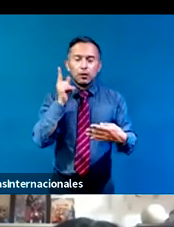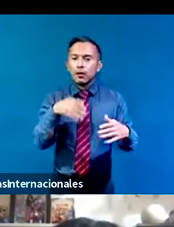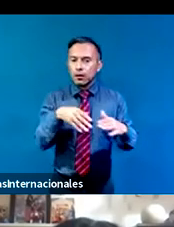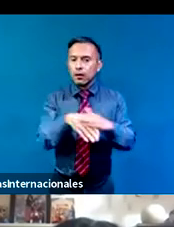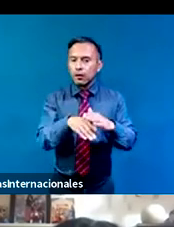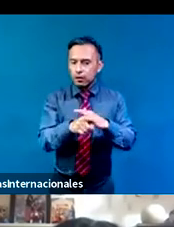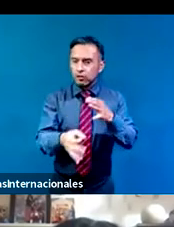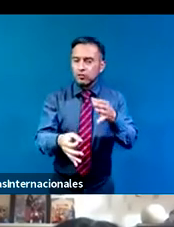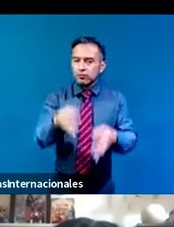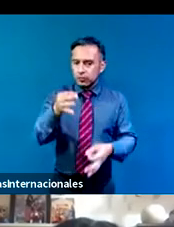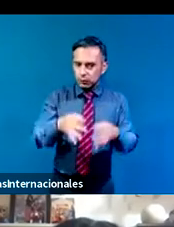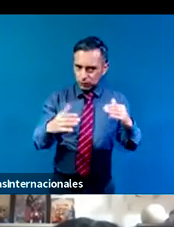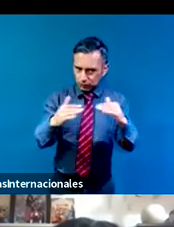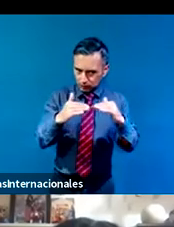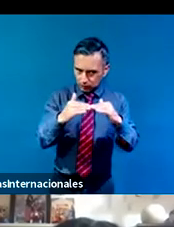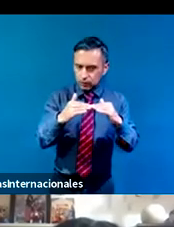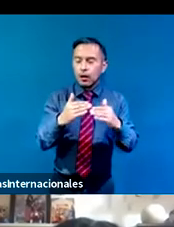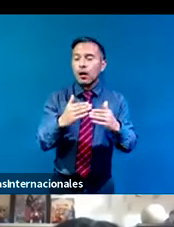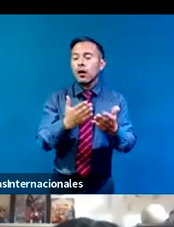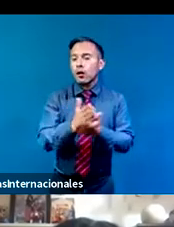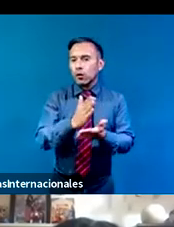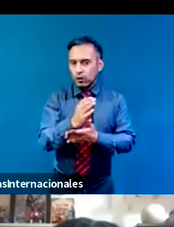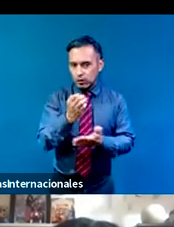The question at hand really forces us to